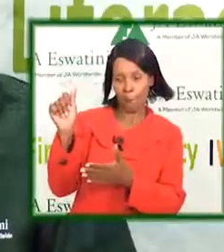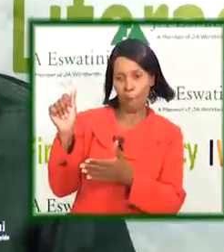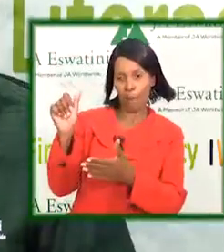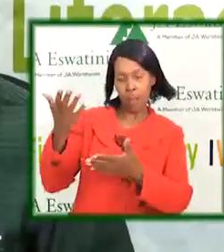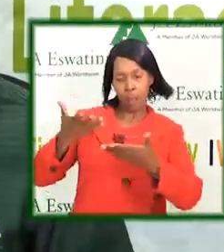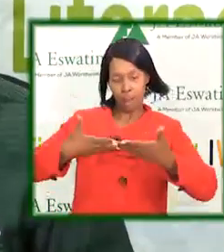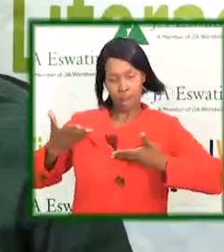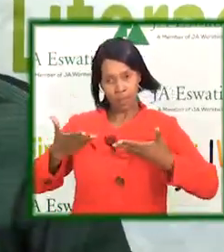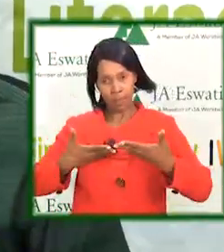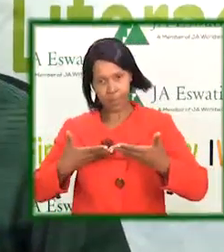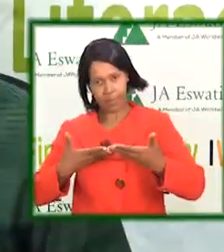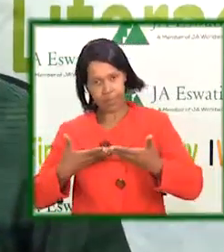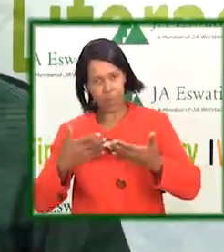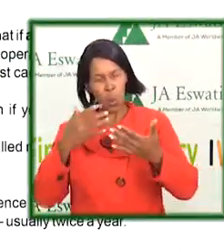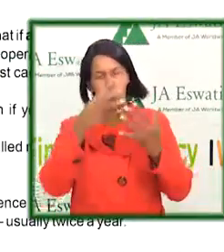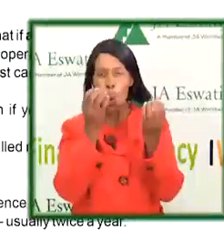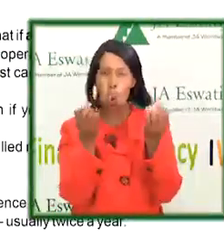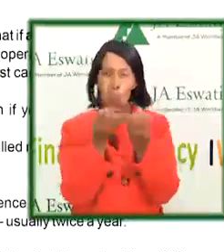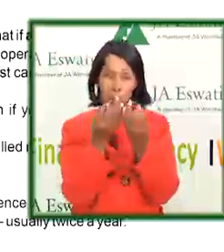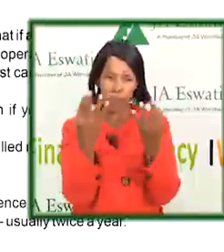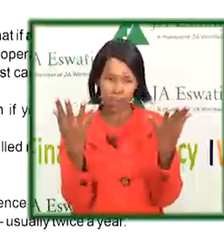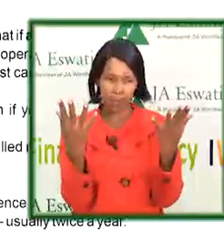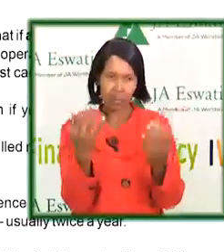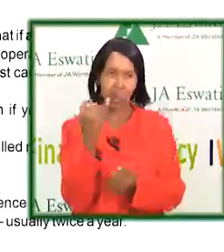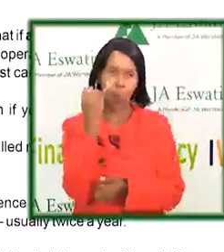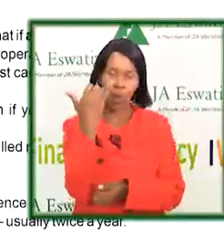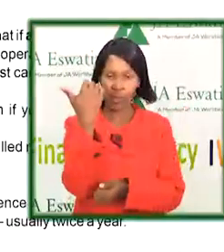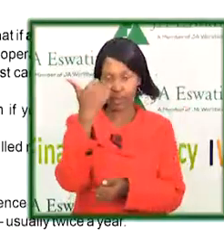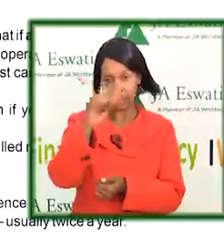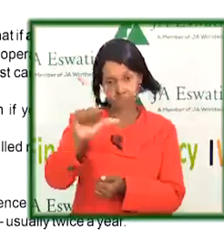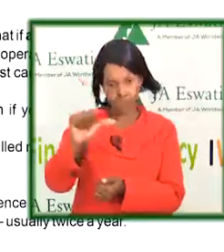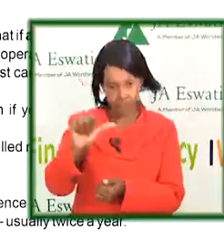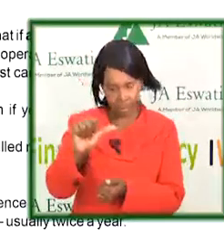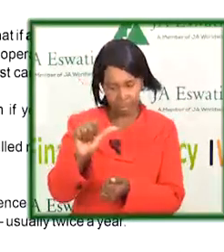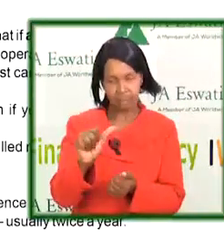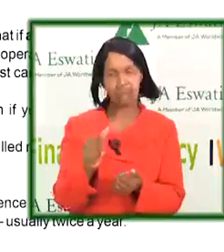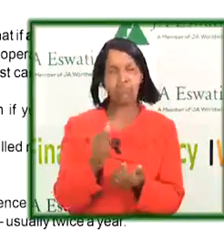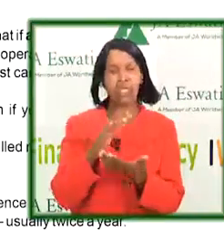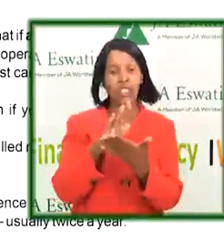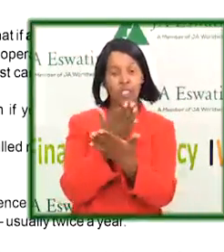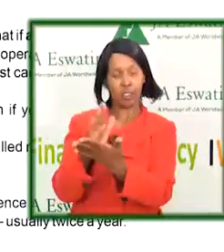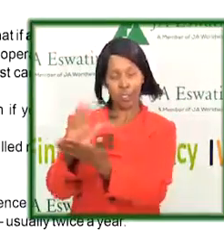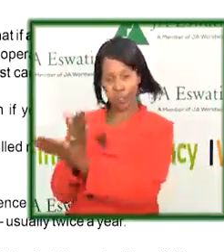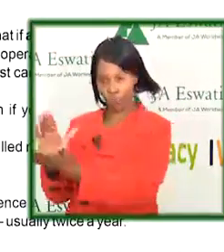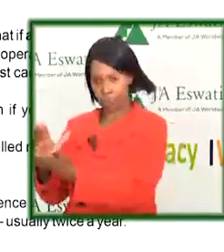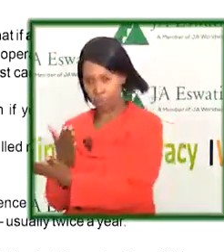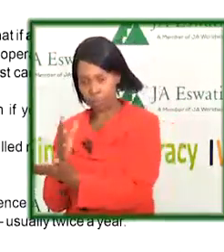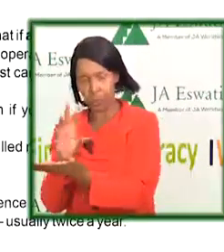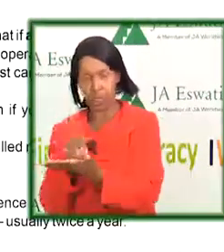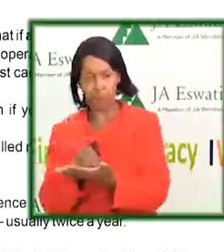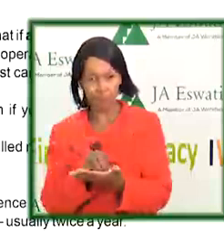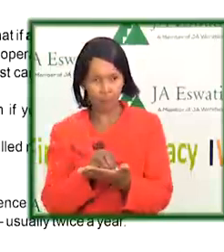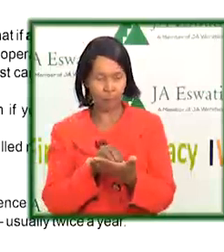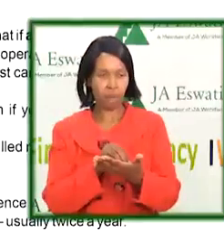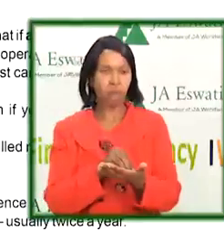about 160 of the shares that are fixed in 160, contrary to what is written in